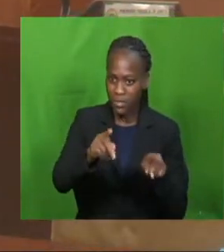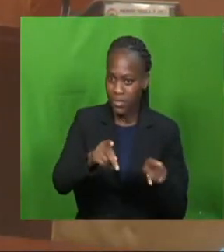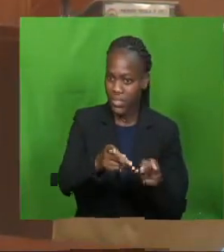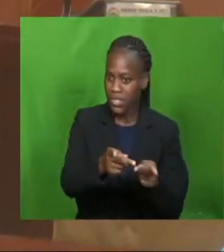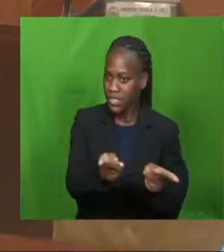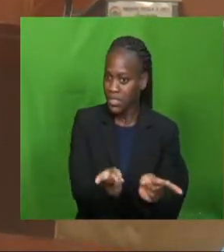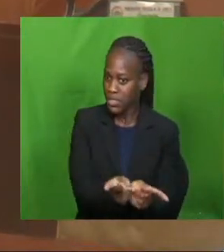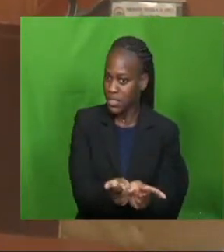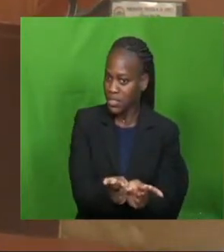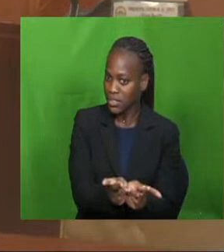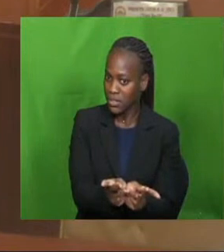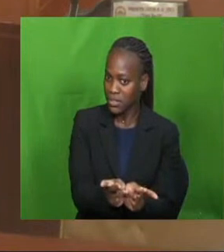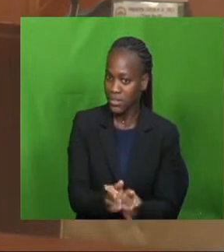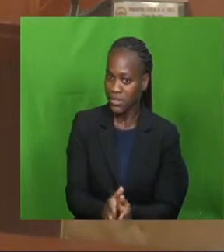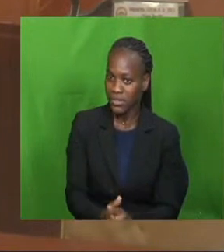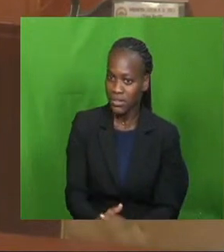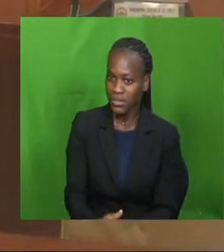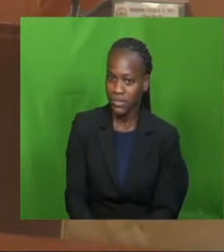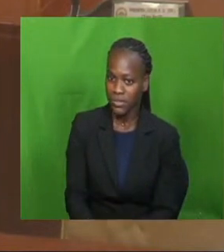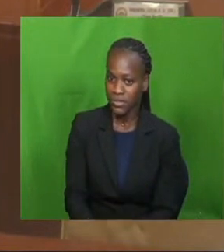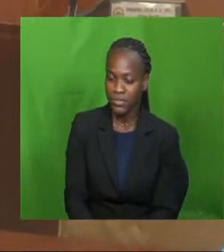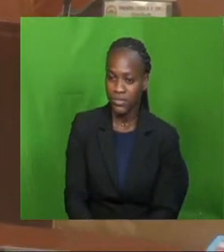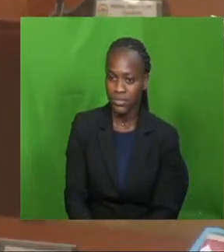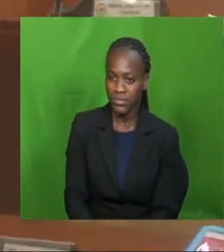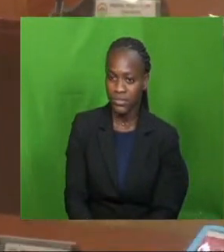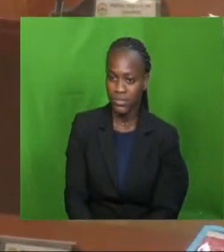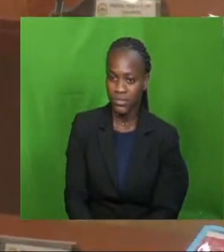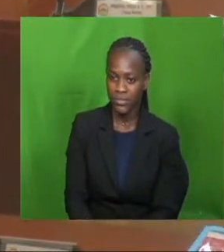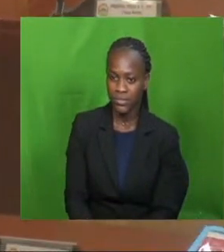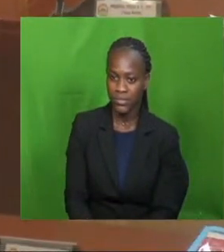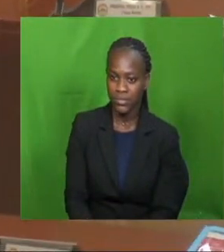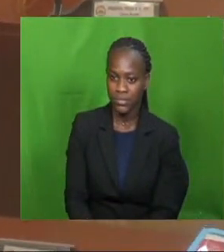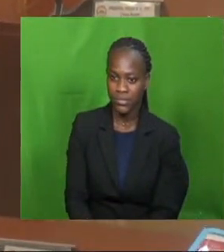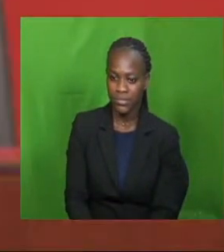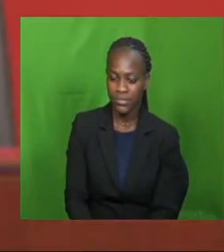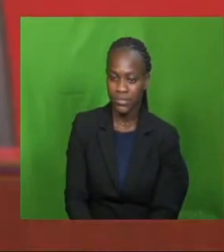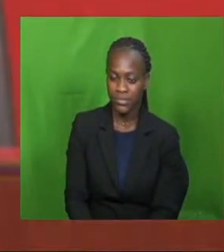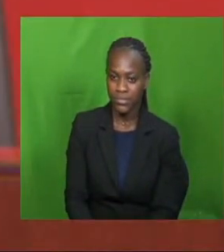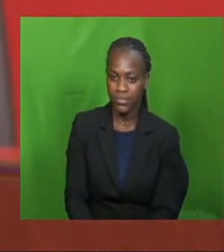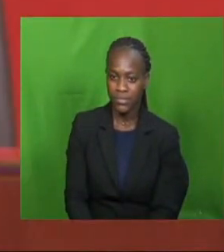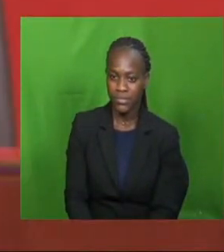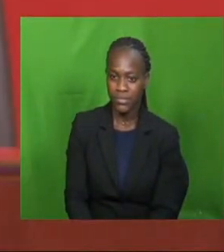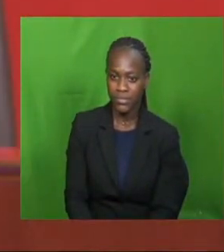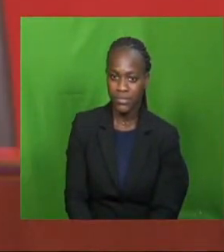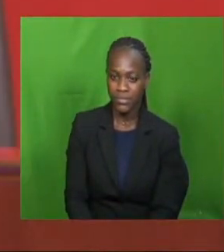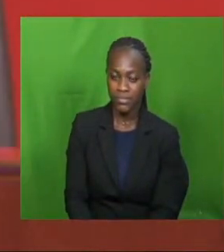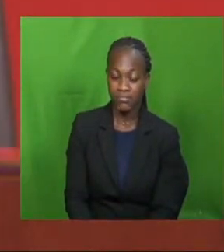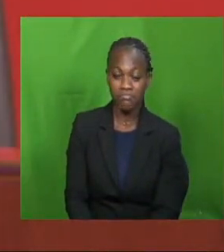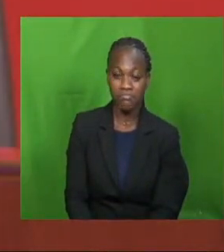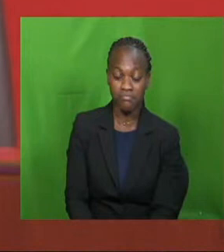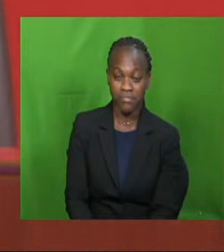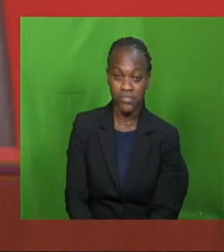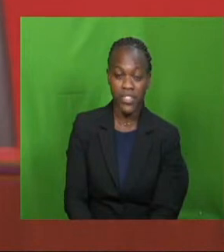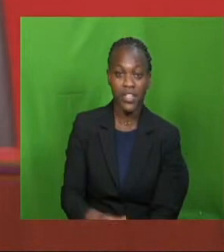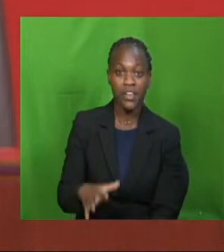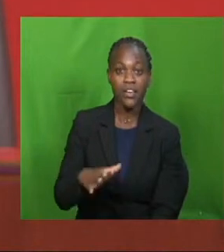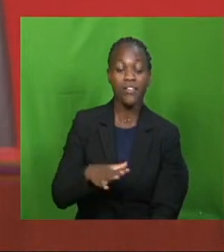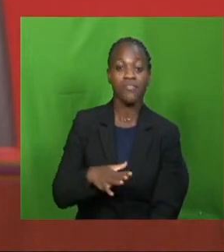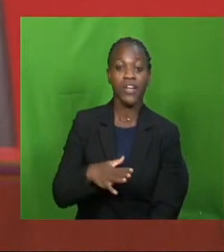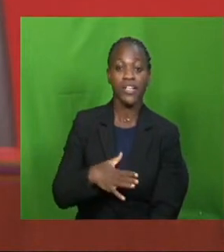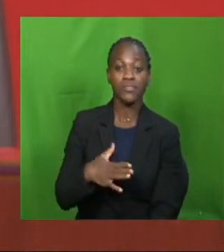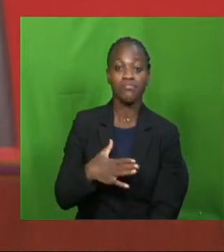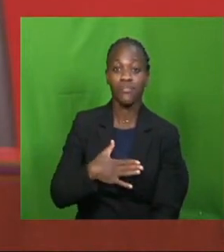and not address of. Honorable Member, for the record, please. Well noted. My only position is